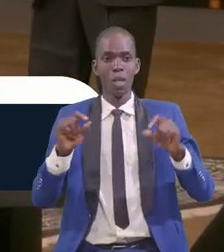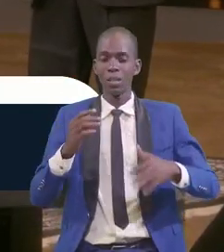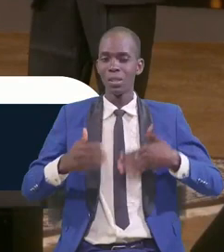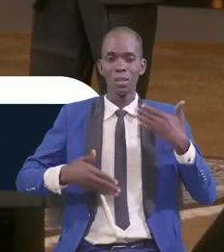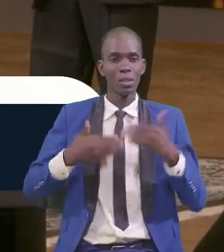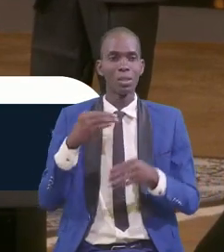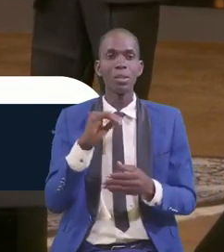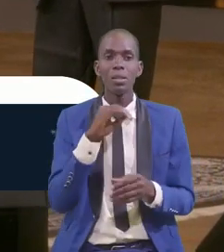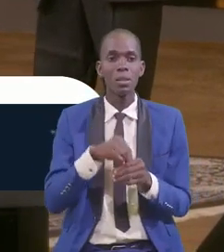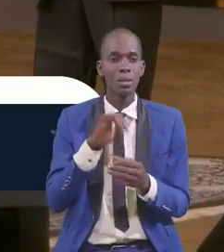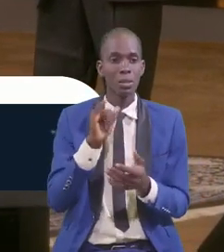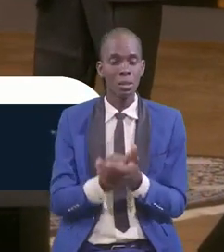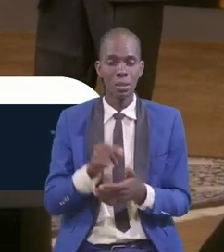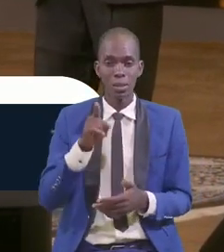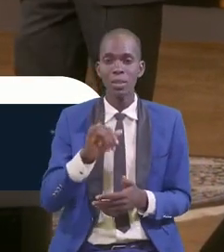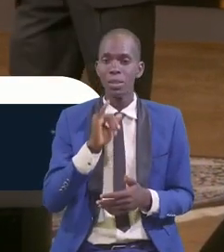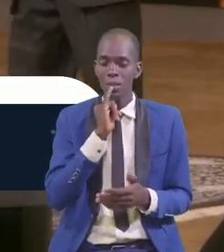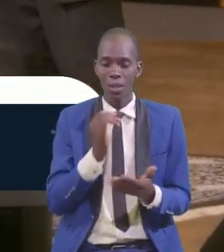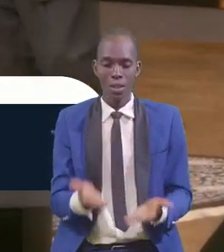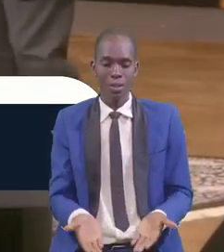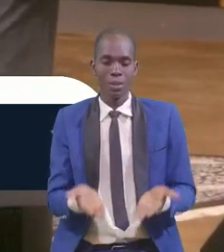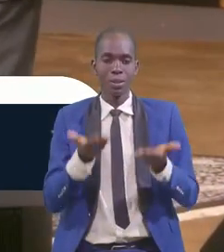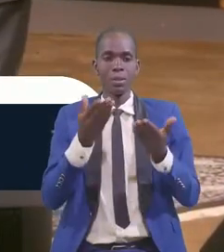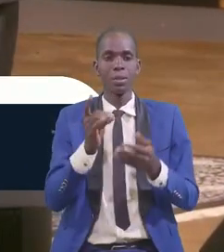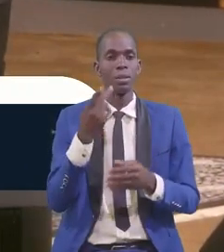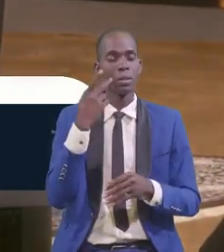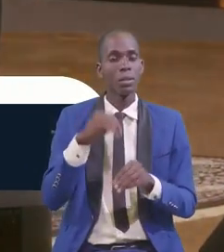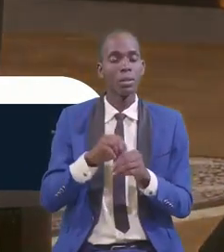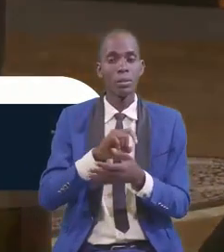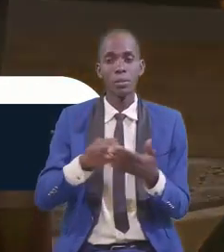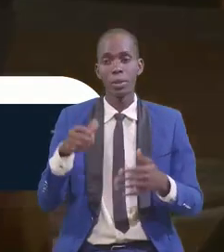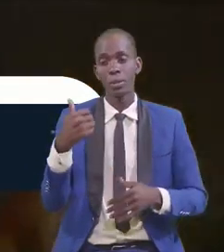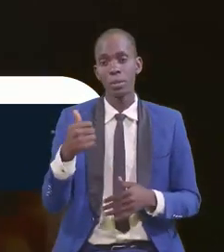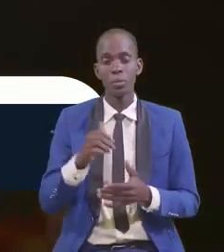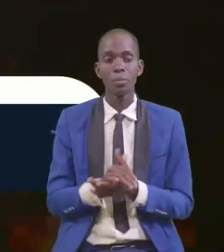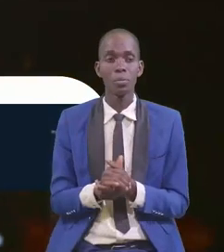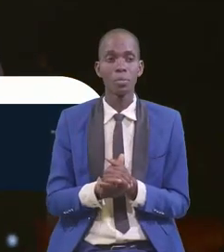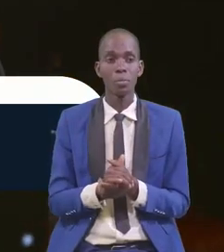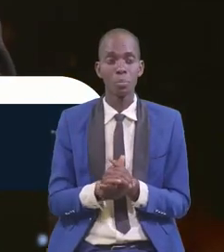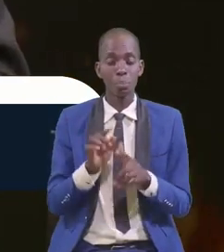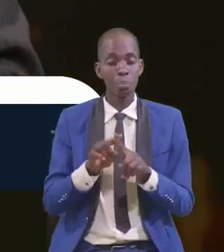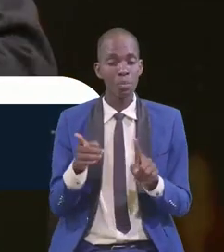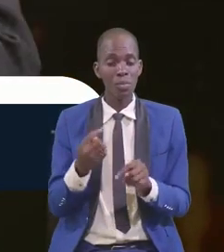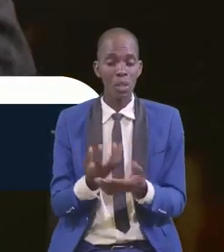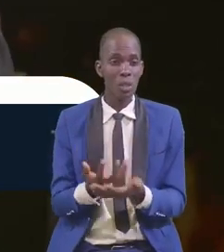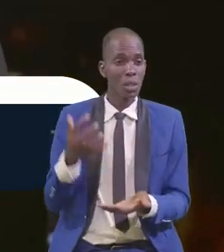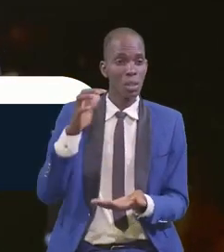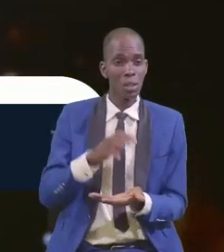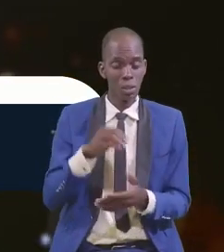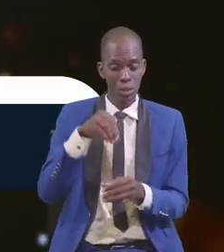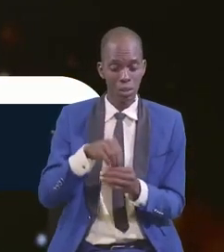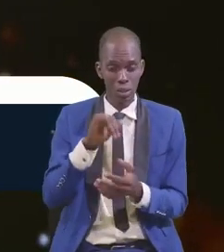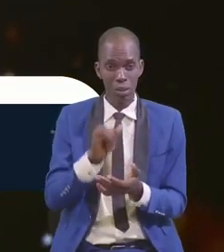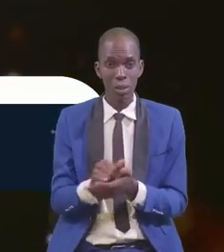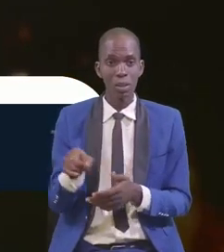he is exalted. Look at verse 10. It says, but the rich in that